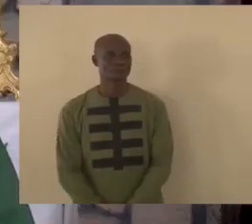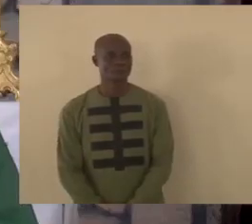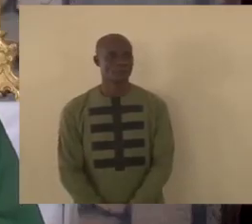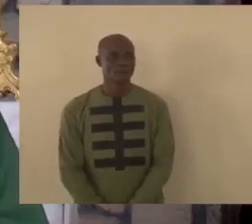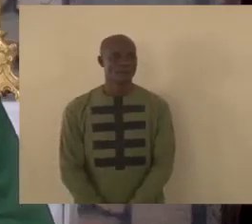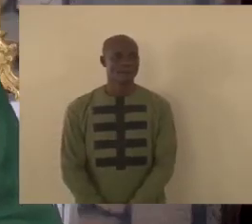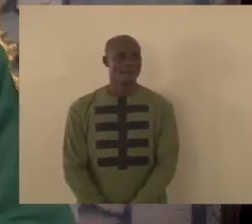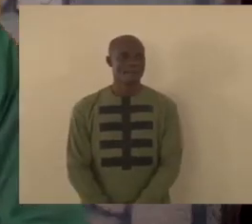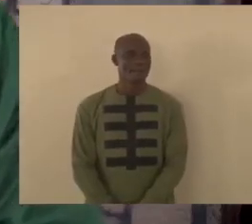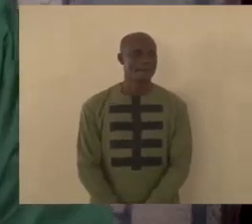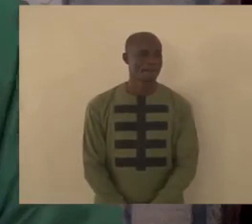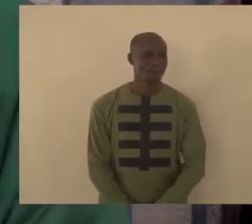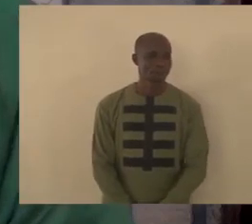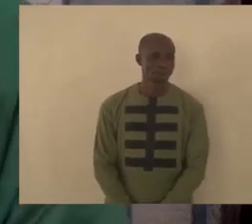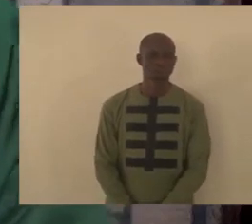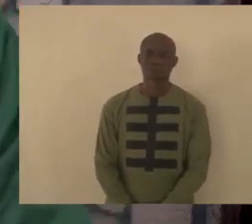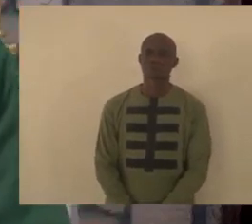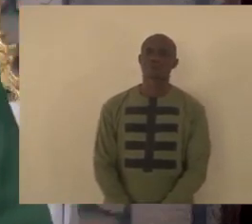you very much. Let us put our hands together for him.